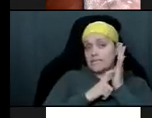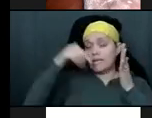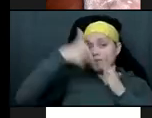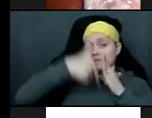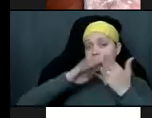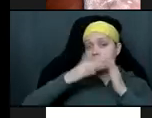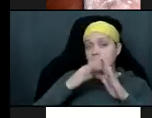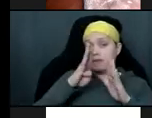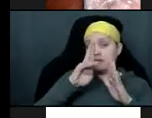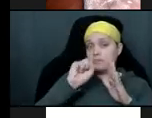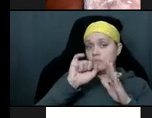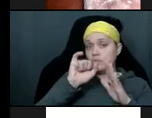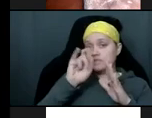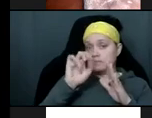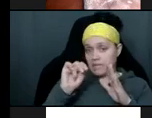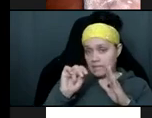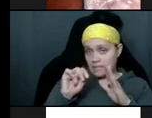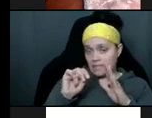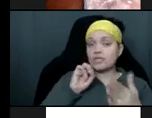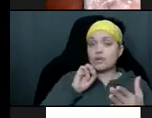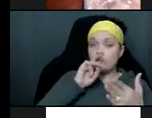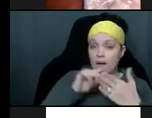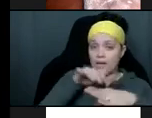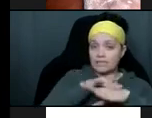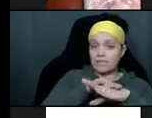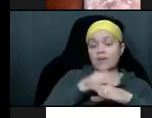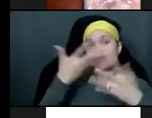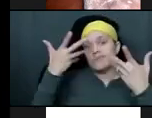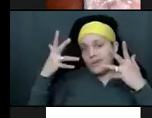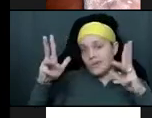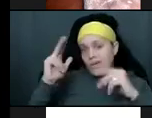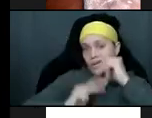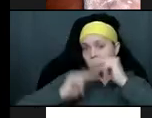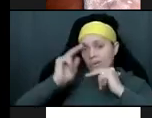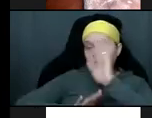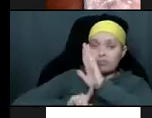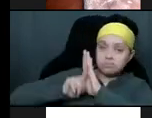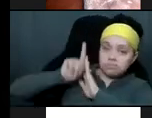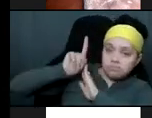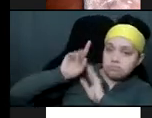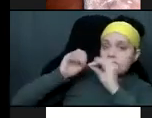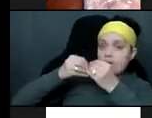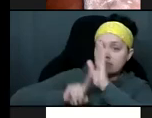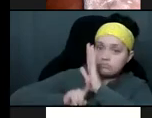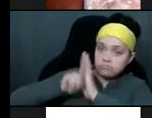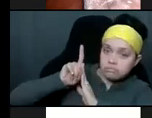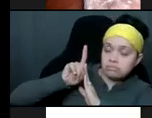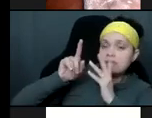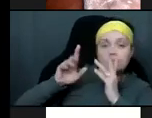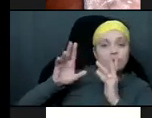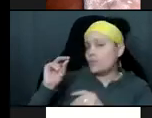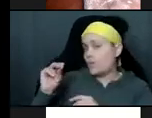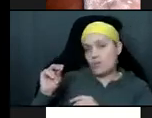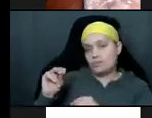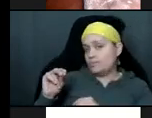Brisbane should go back to the natives. Well, it already had buildings, tall office buildings, and so no, they did